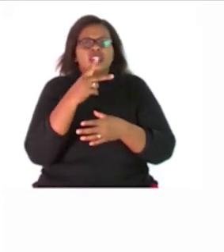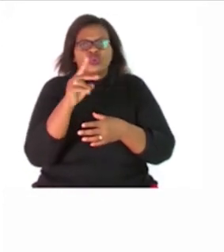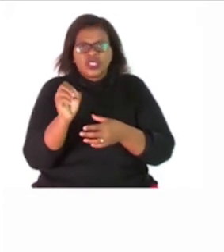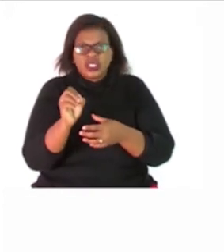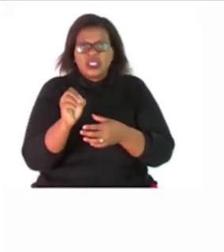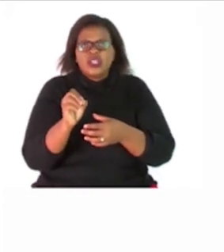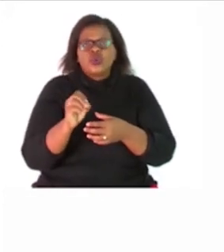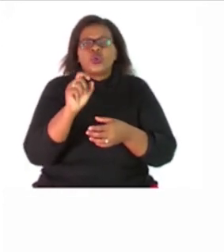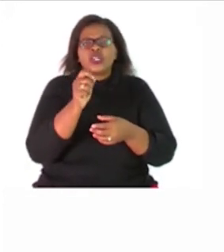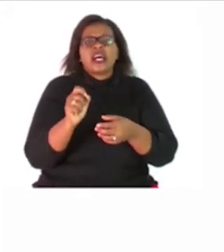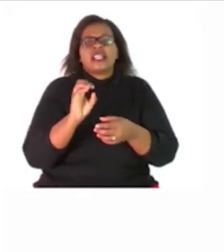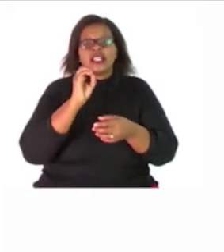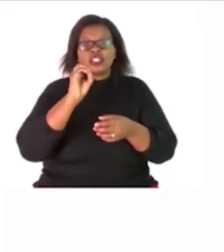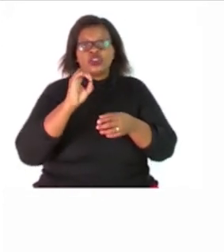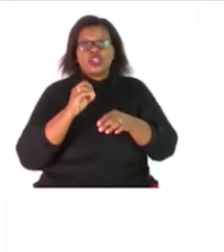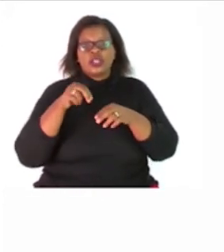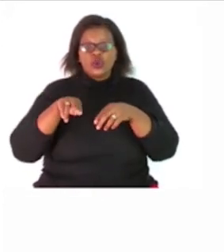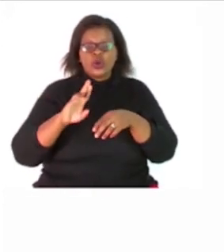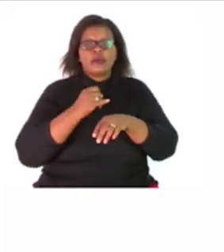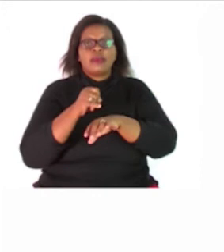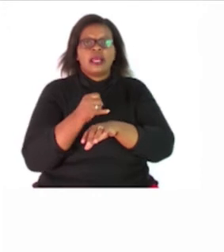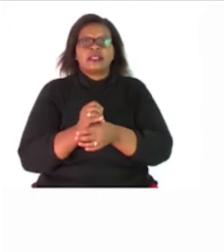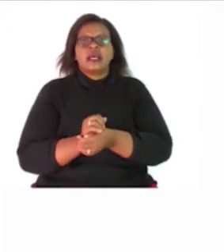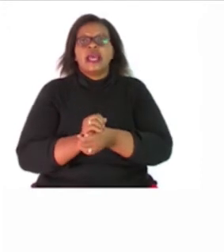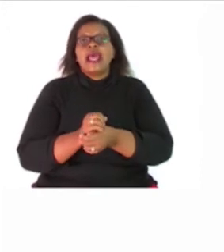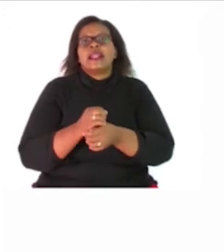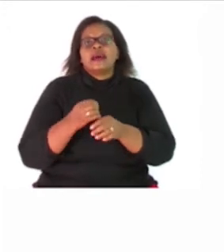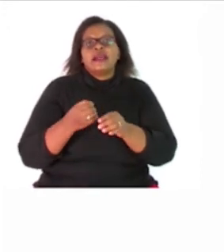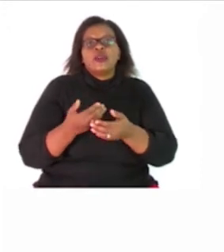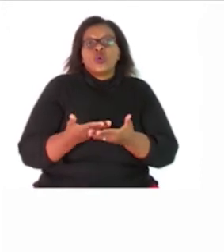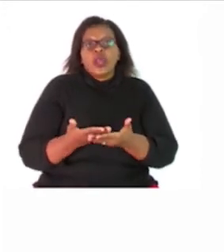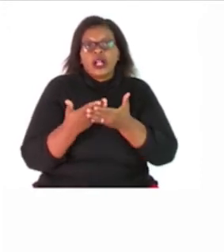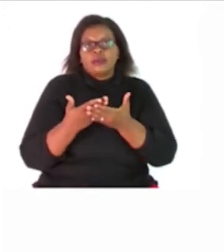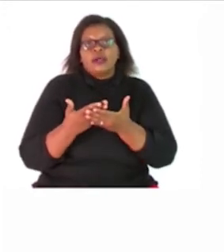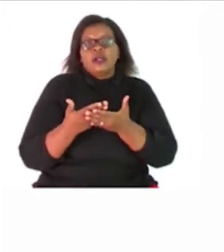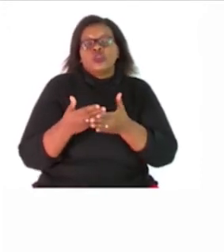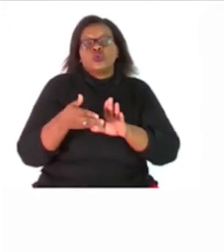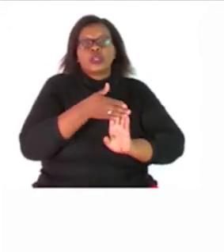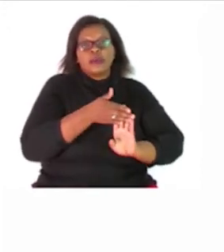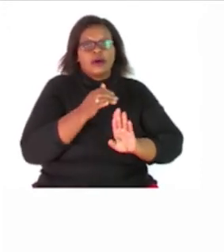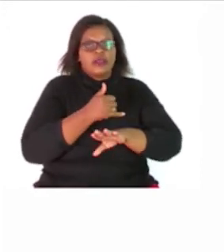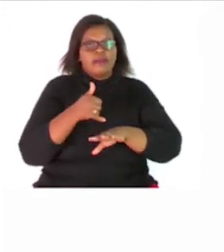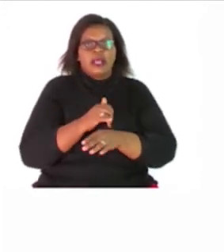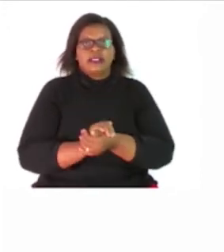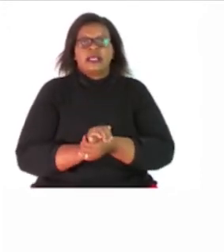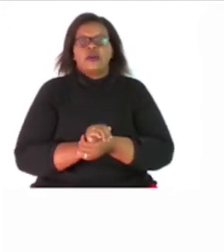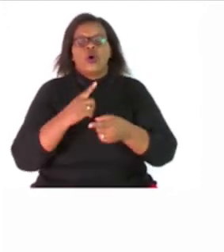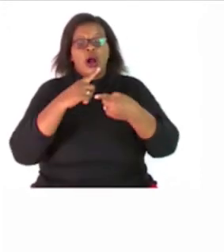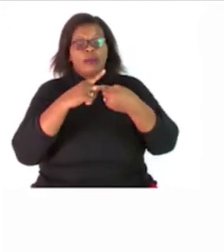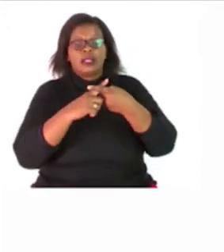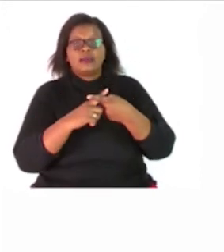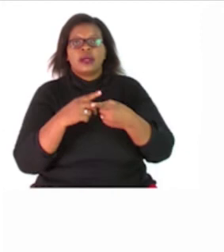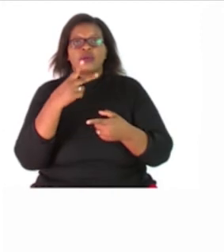a 0 in the unit place, and this will indicate I'm multiplying with 20.